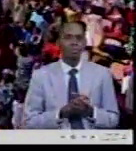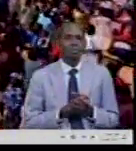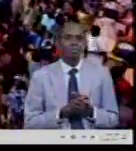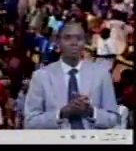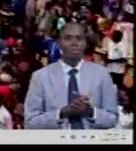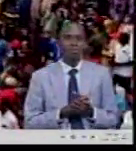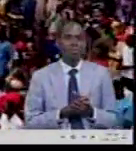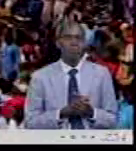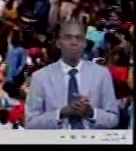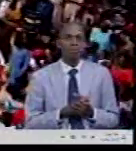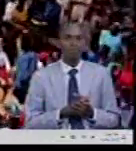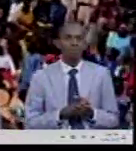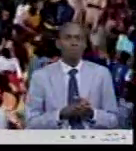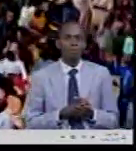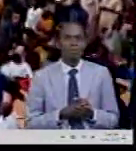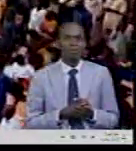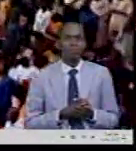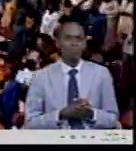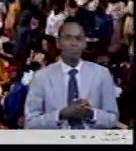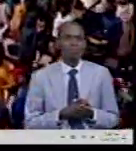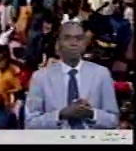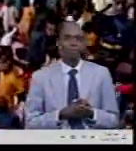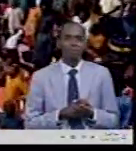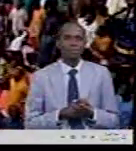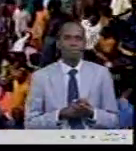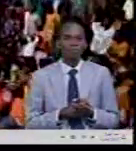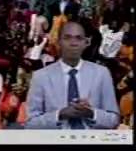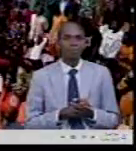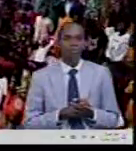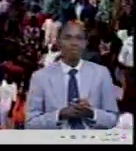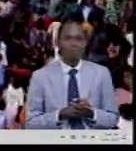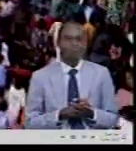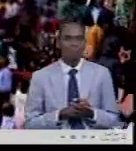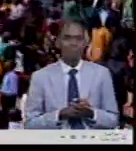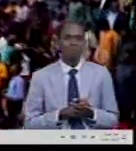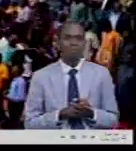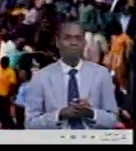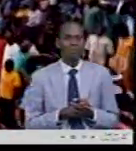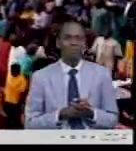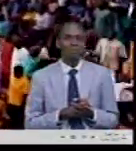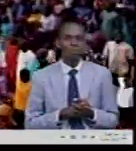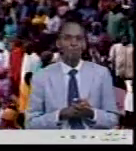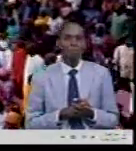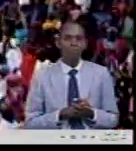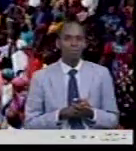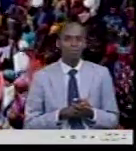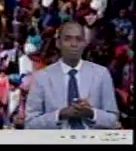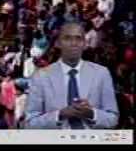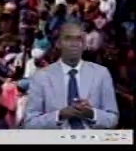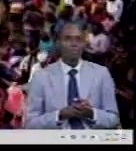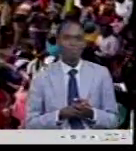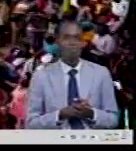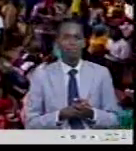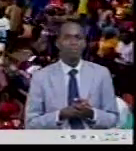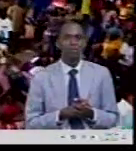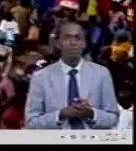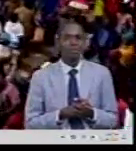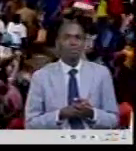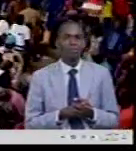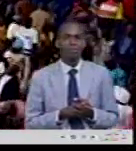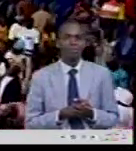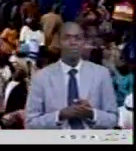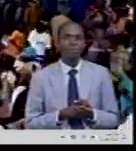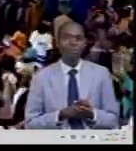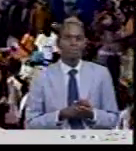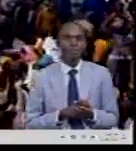I can pray. Let everybody pray. Let's all rise up and pray. Let's talk to the Lord. The Lord has called us